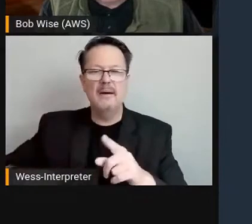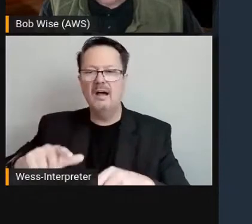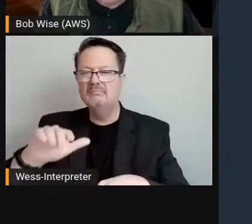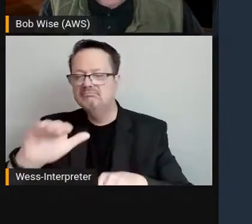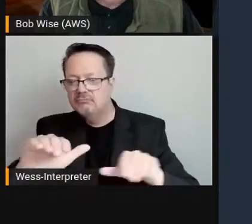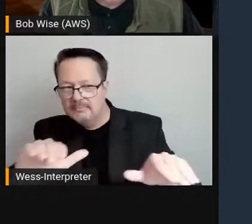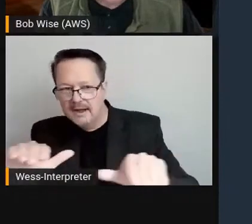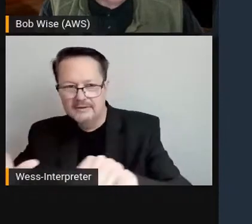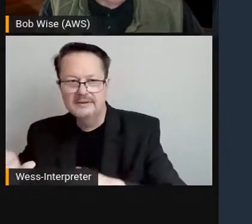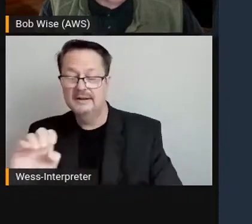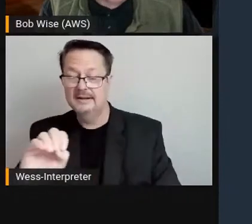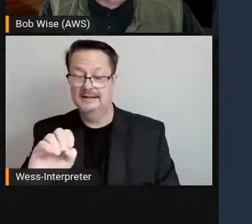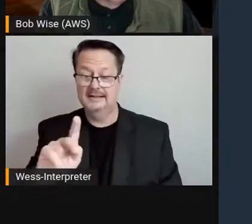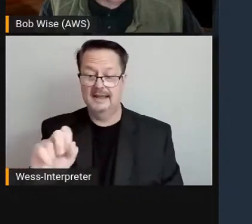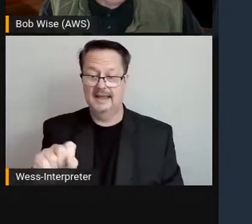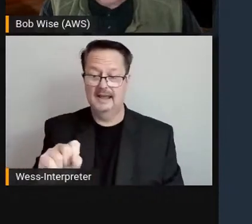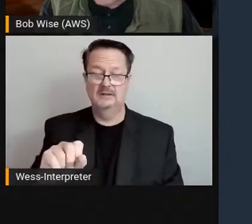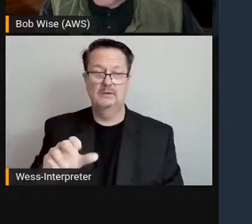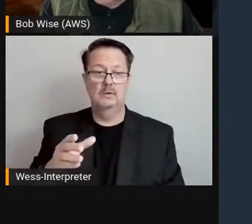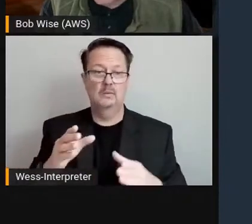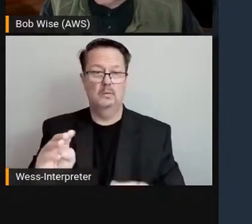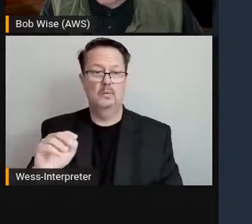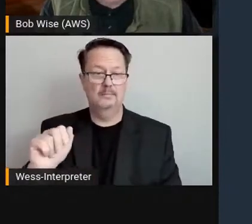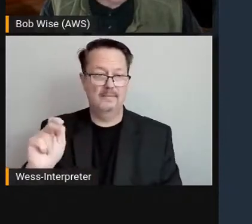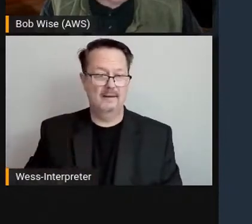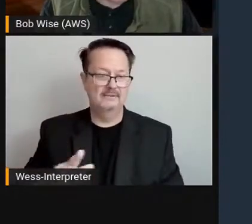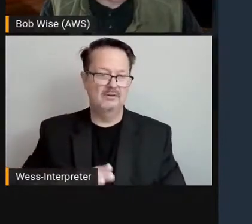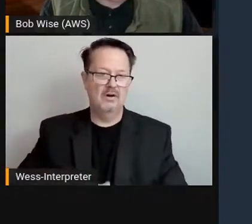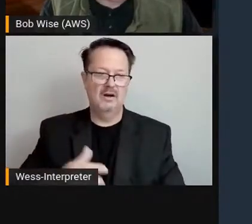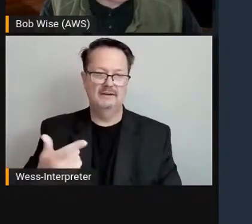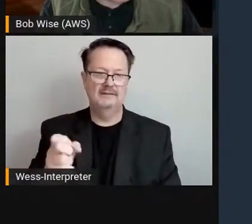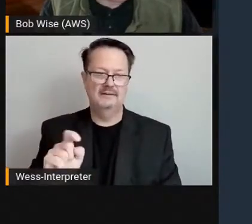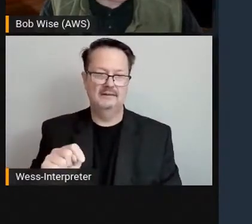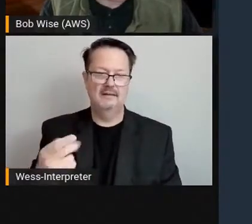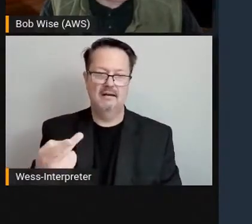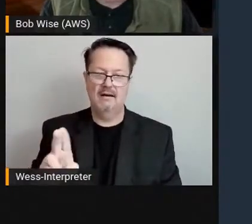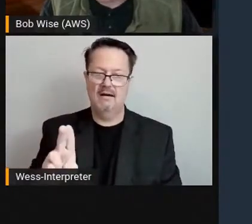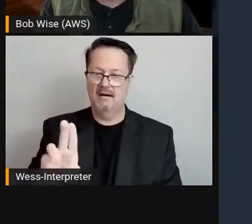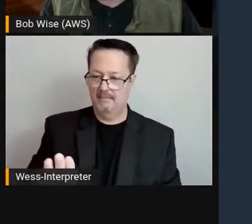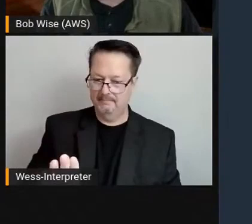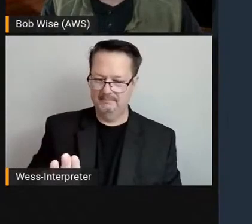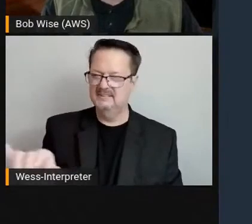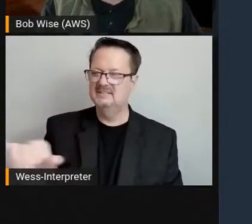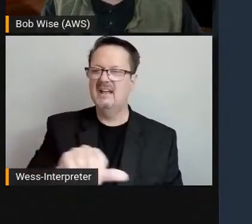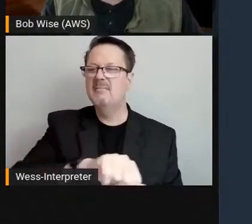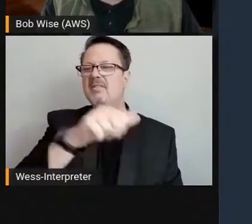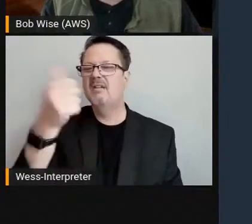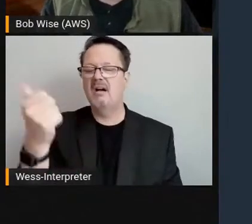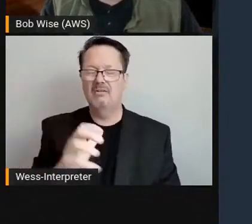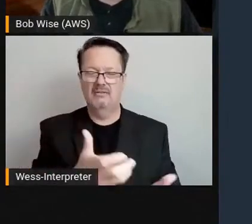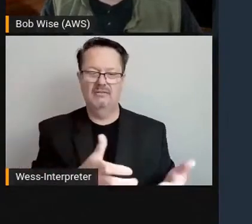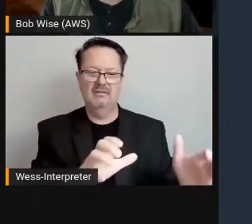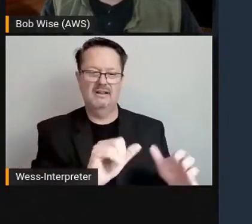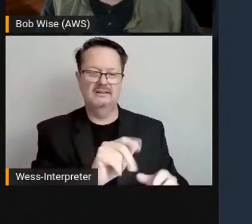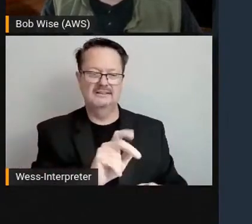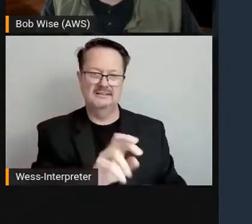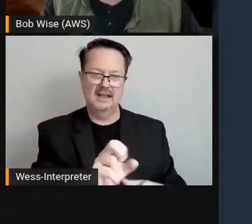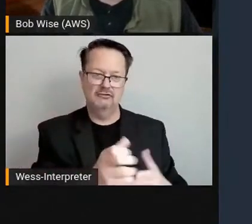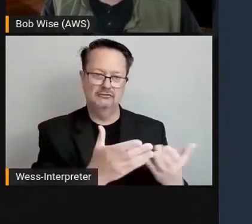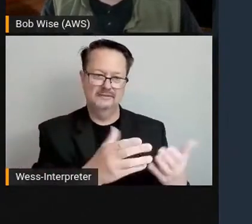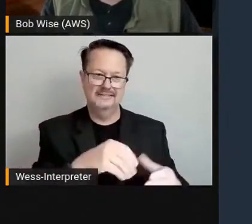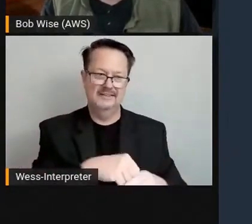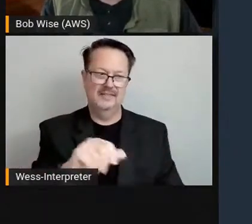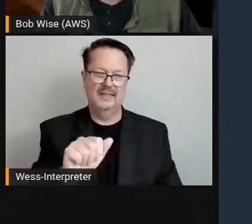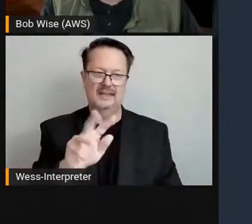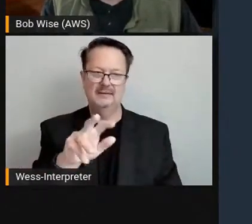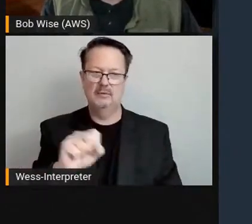EKS roadmap is on GitHub in public, as are the other container services within the AWS